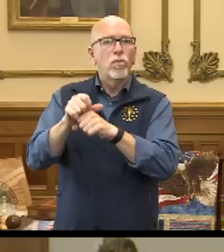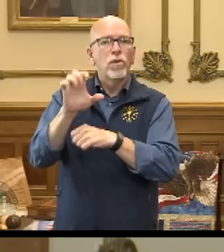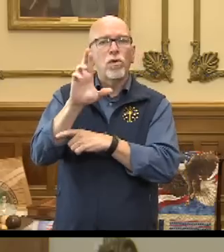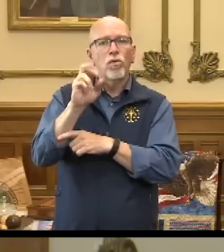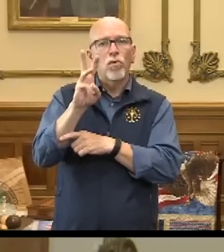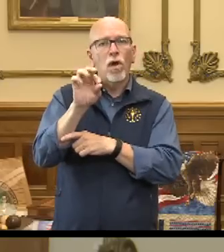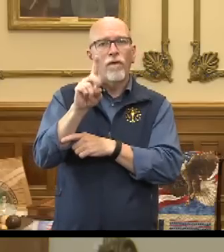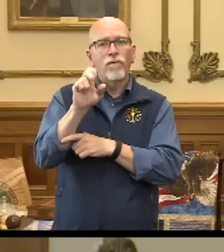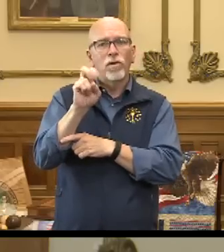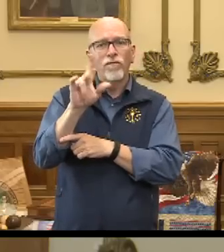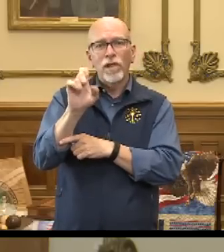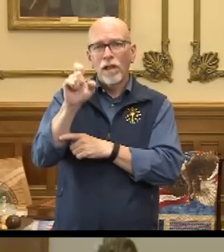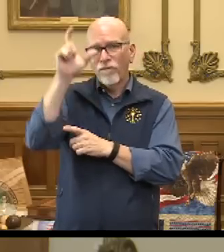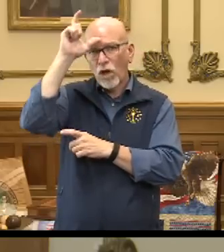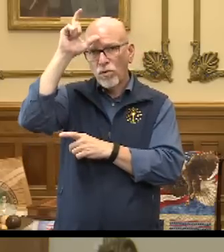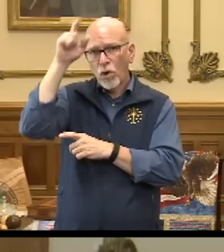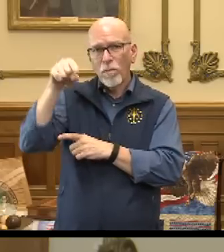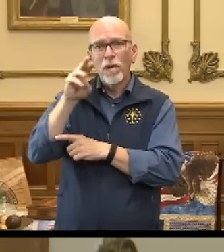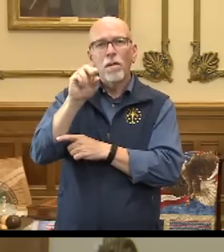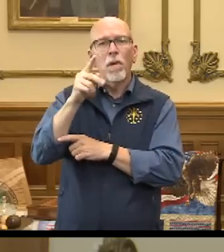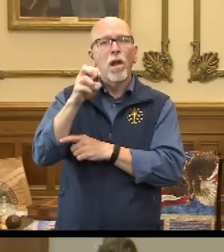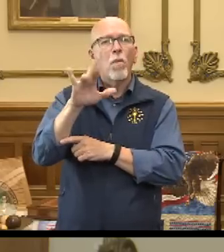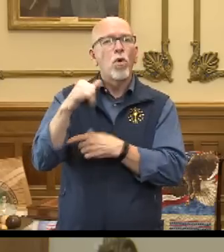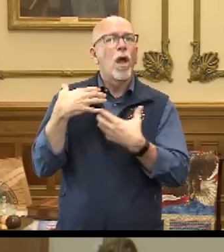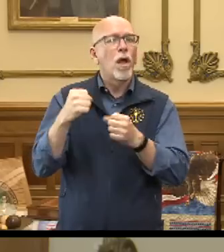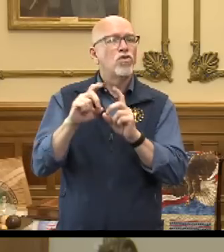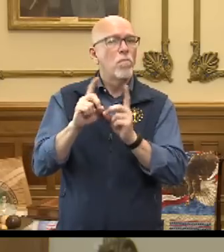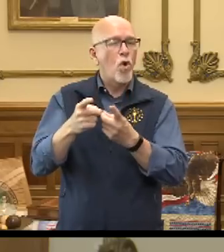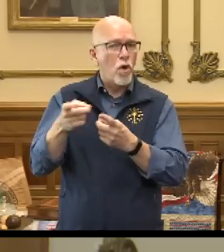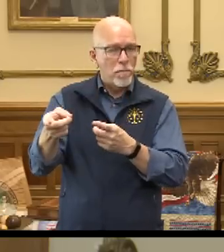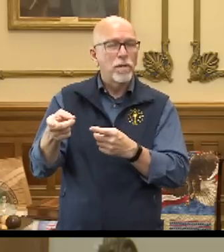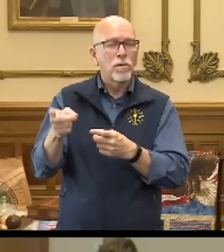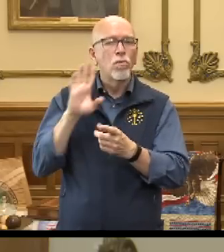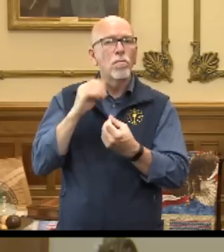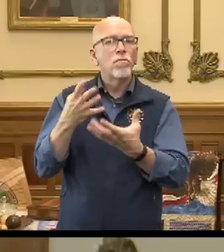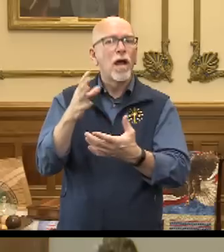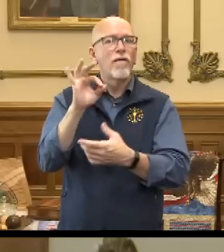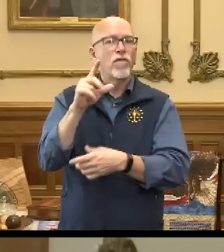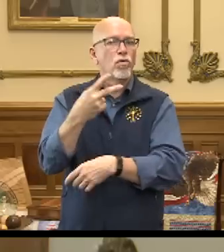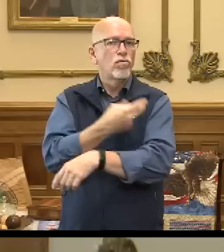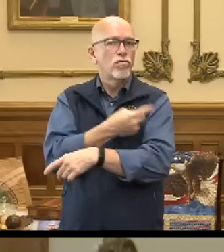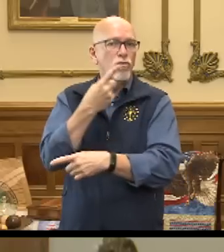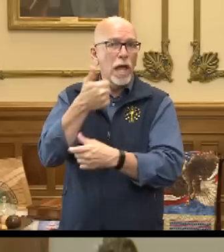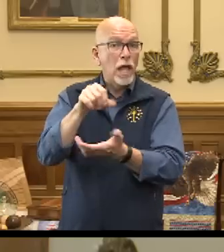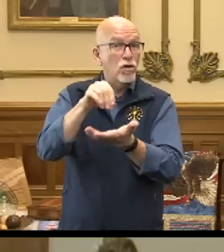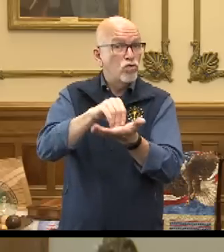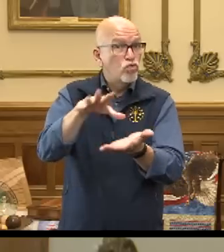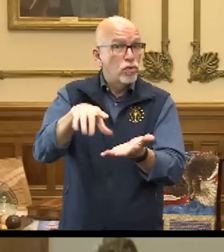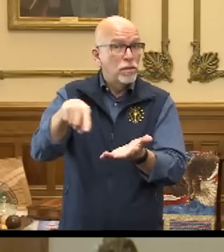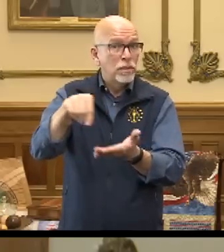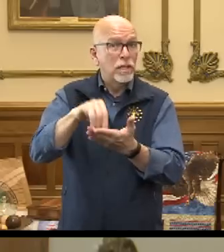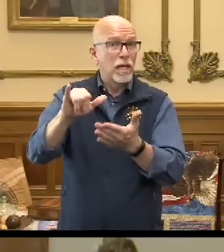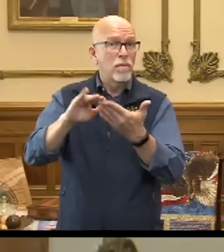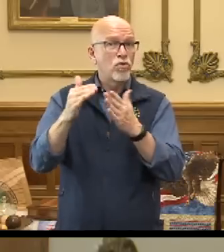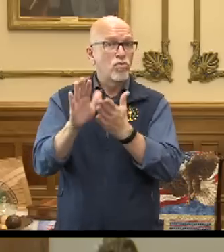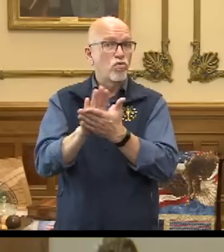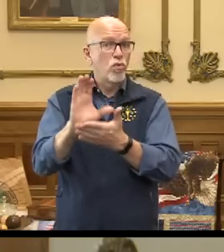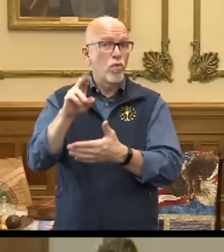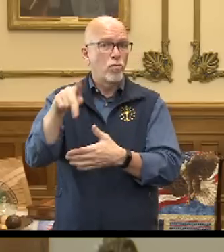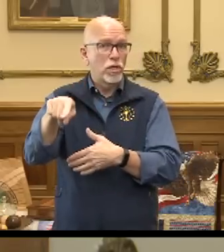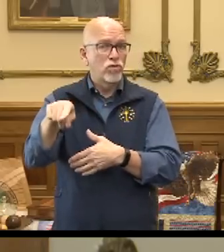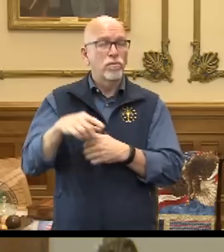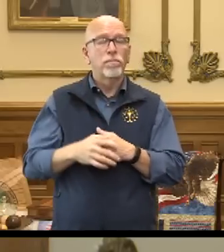Crawfordsville Fire Department and the Montgomery County Health Department to provide seasonal flu vaccine to interested students in their community school